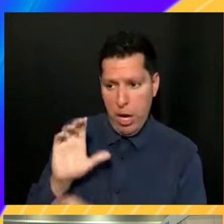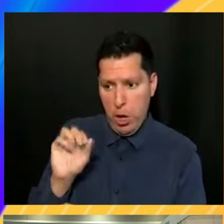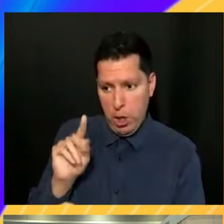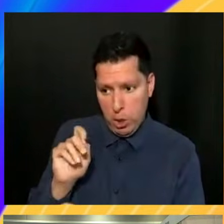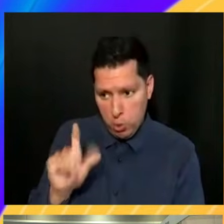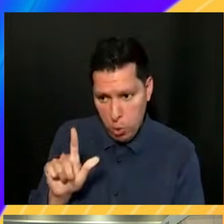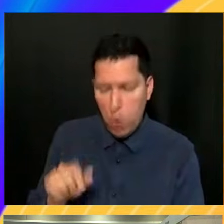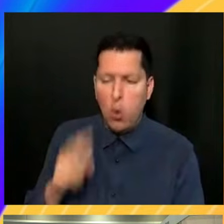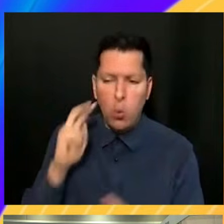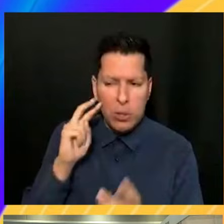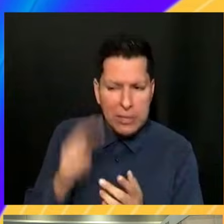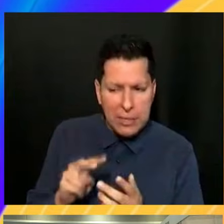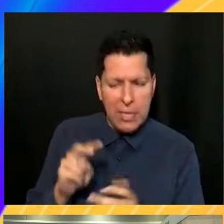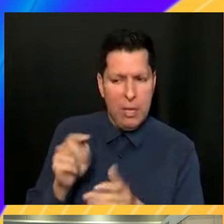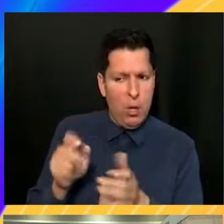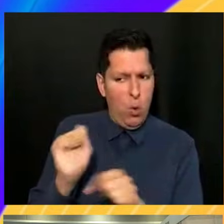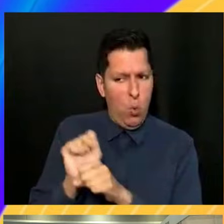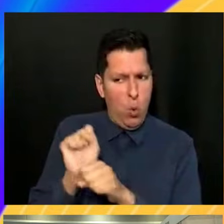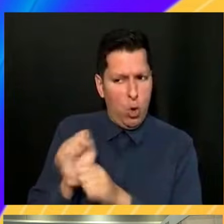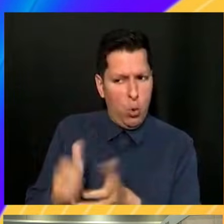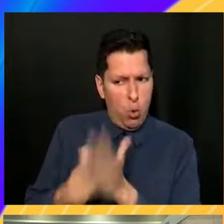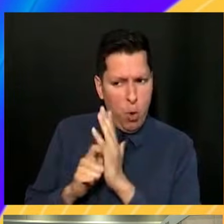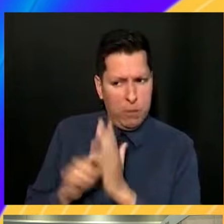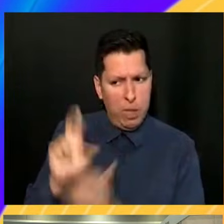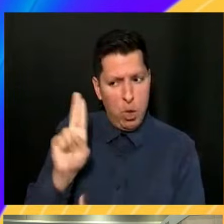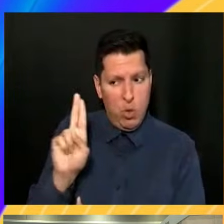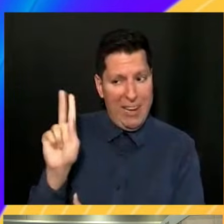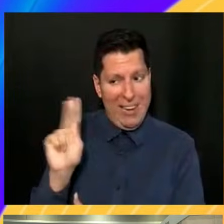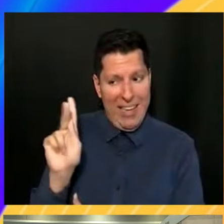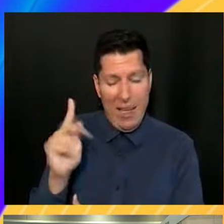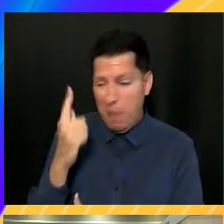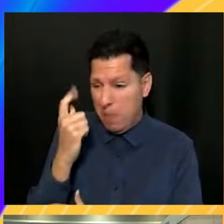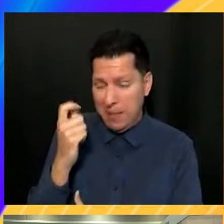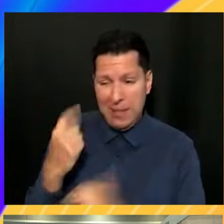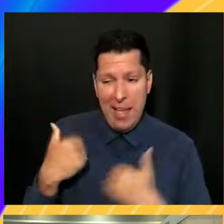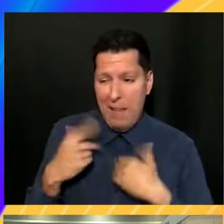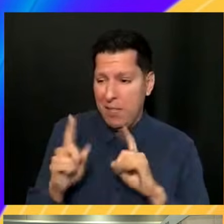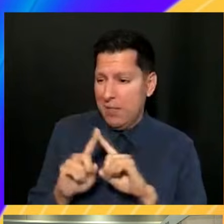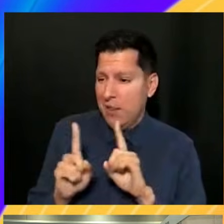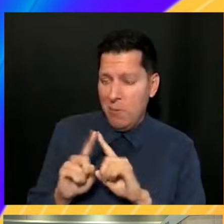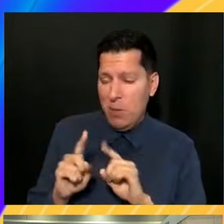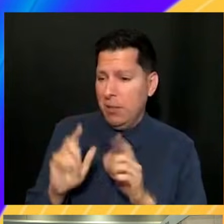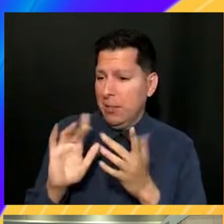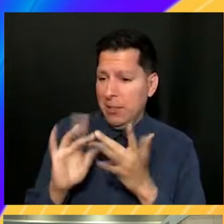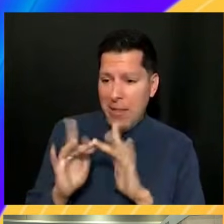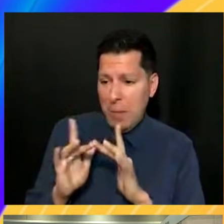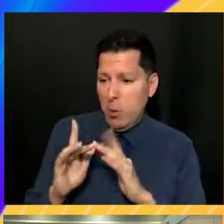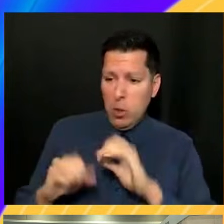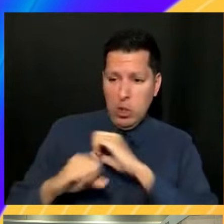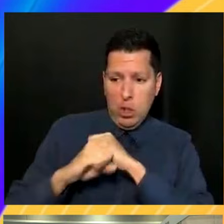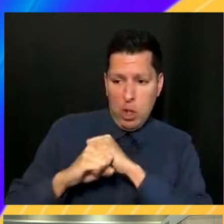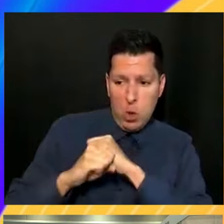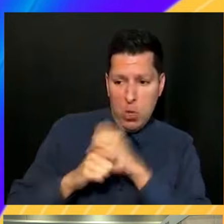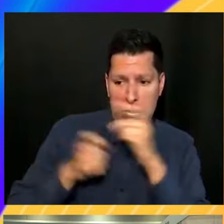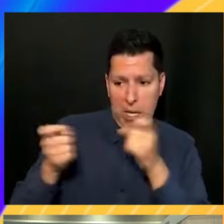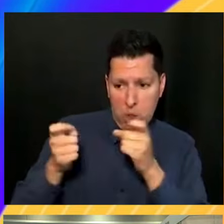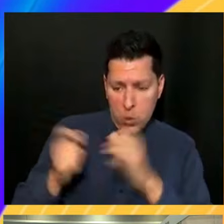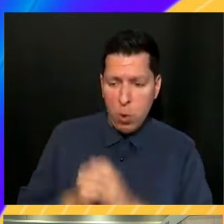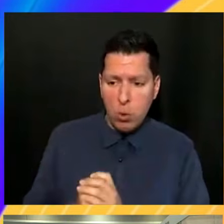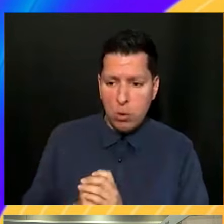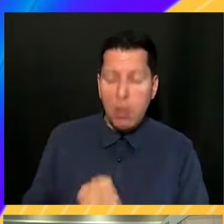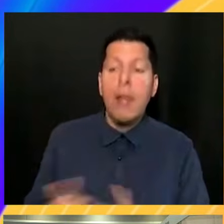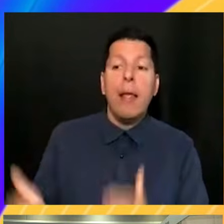UK. So there's like the UK Center for Cybersecurity Controls. So that's just built into the best practices config. And then there's also